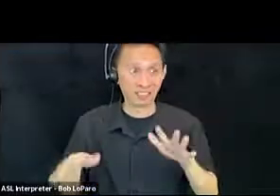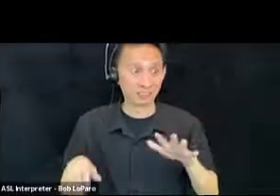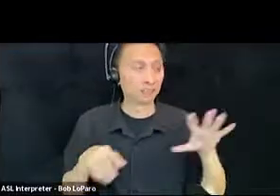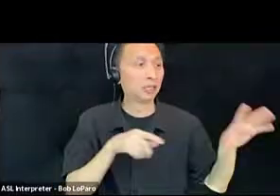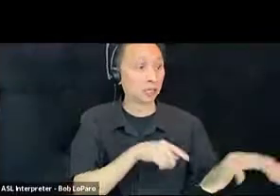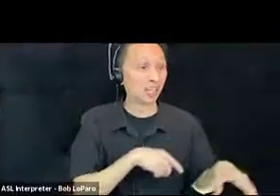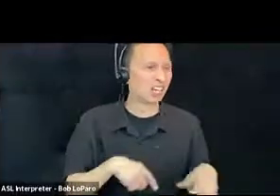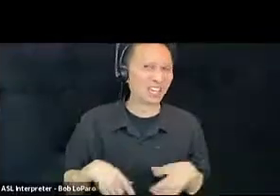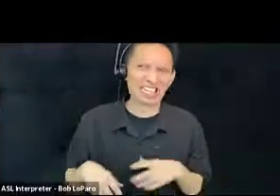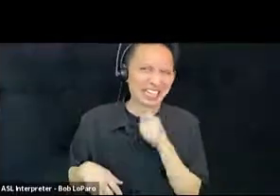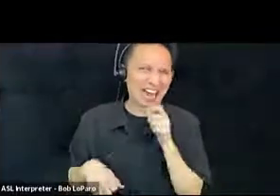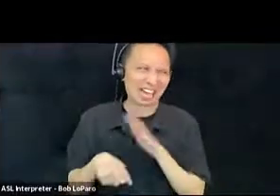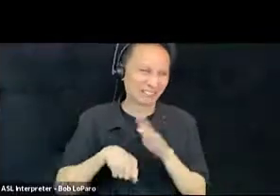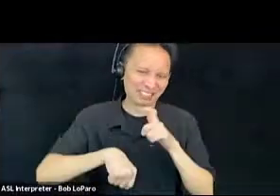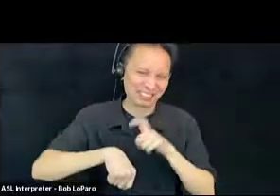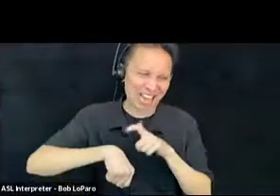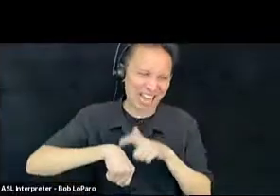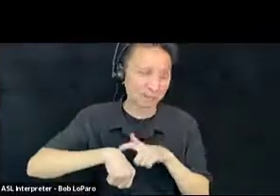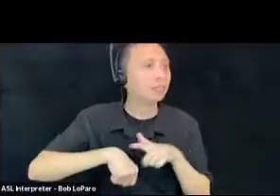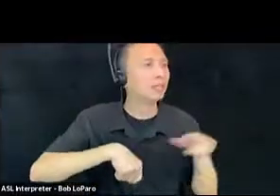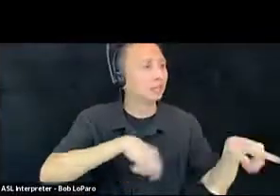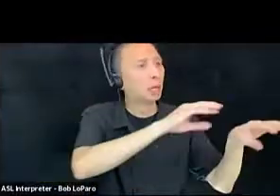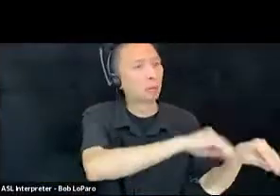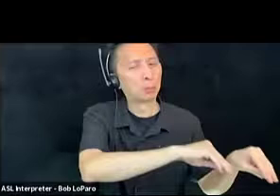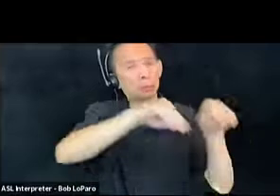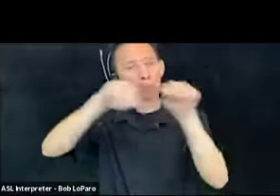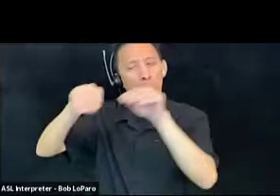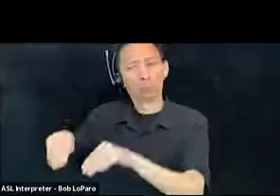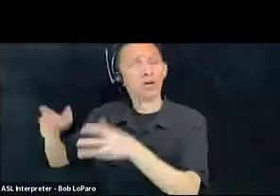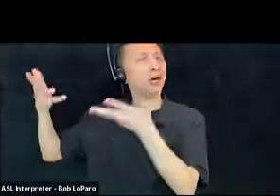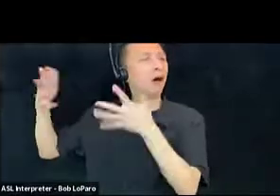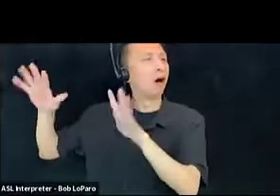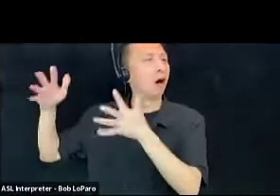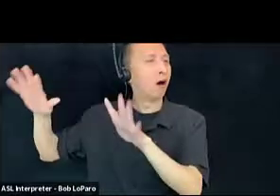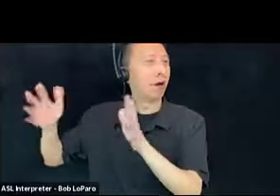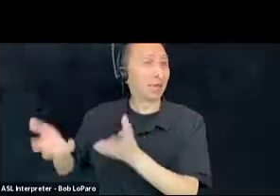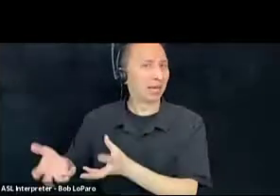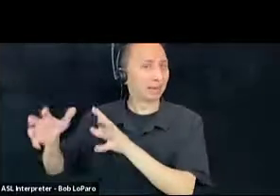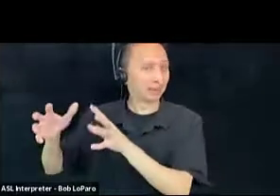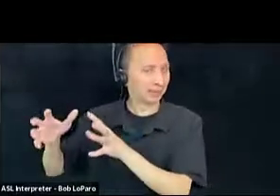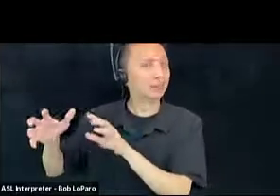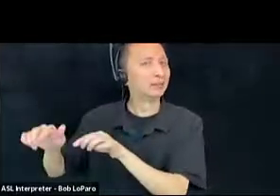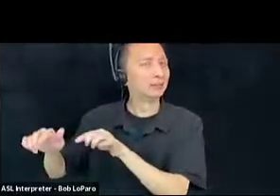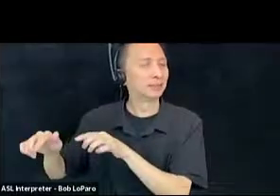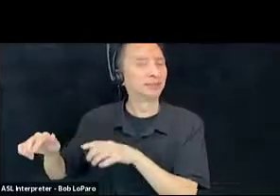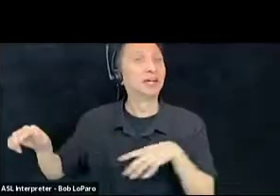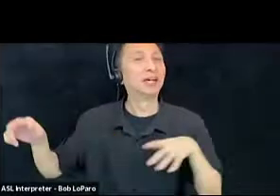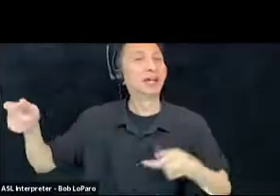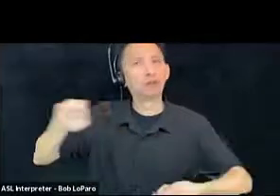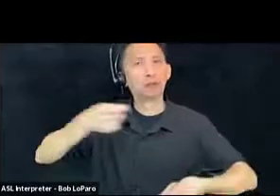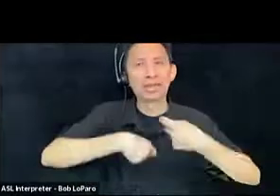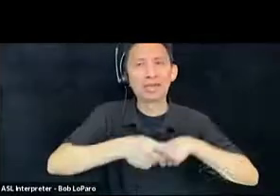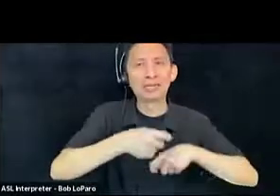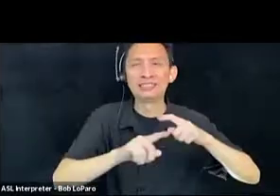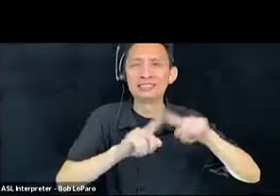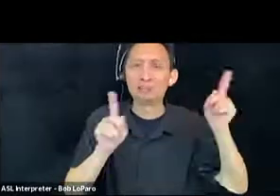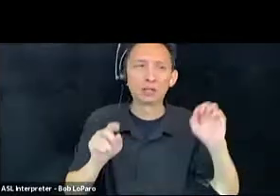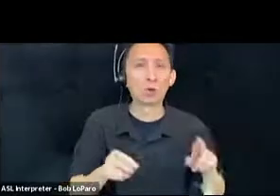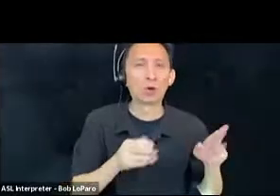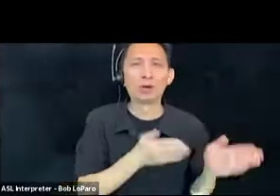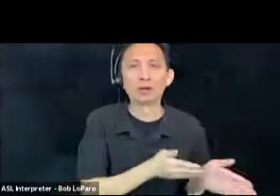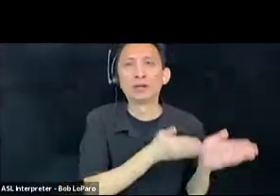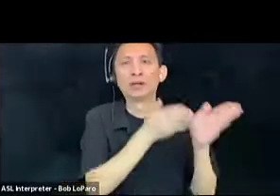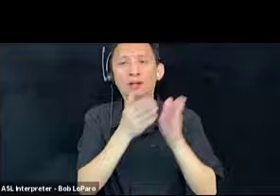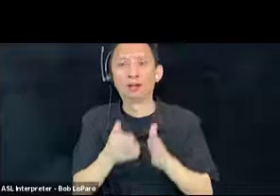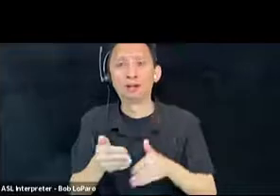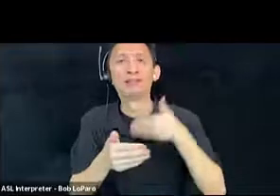this today, but we're not going to be able to, so let's go ahead and put that in the all done basket, and let's put something else in its place or let's move on to the next activity.